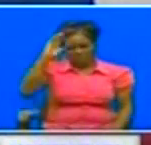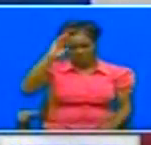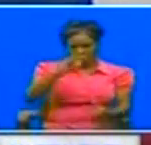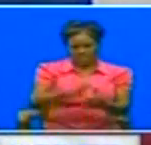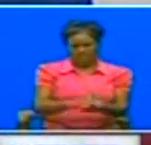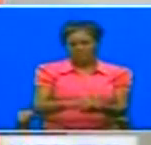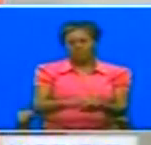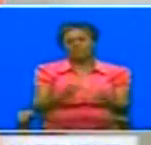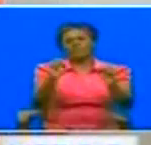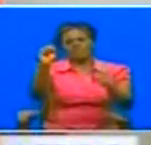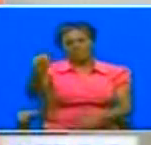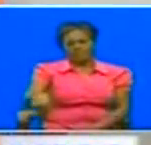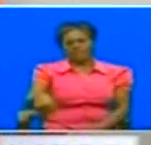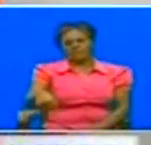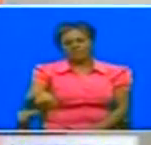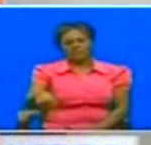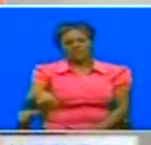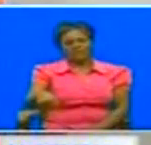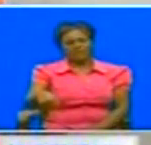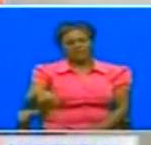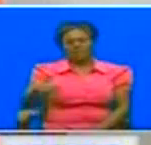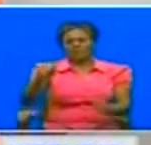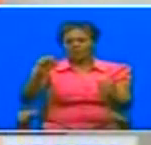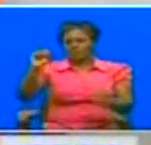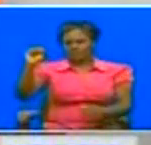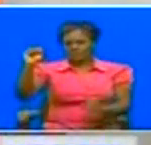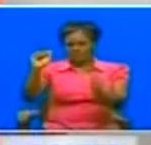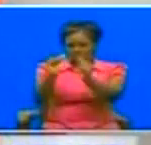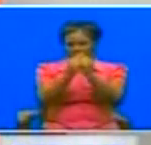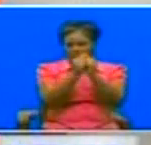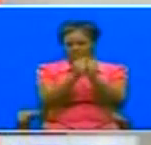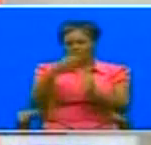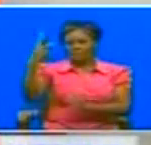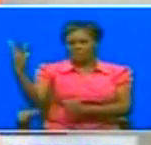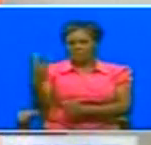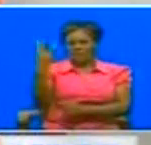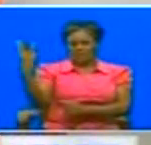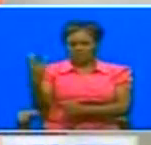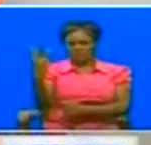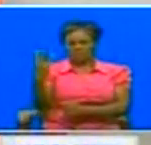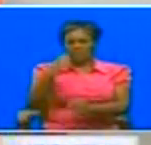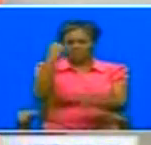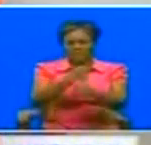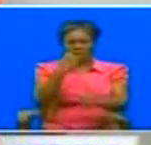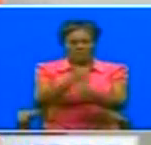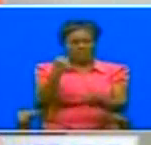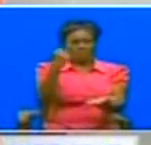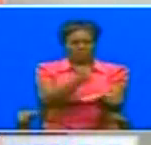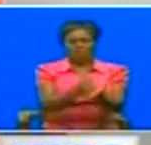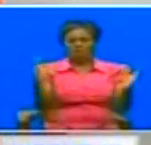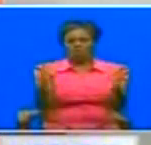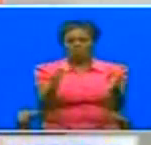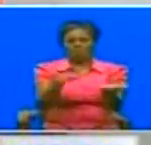is, yes. On the 10th of March, a staff member of one of our